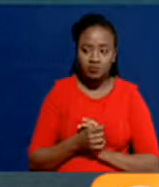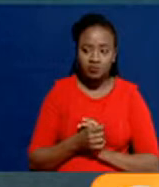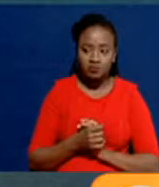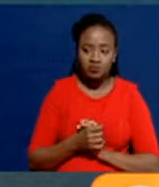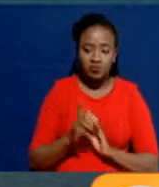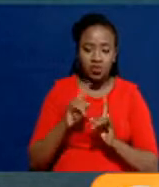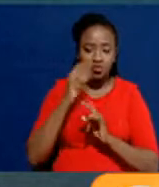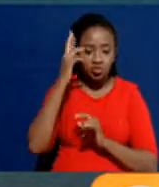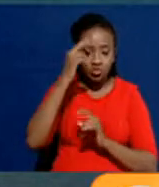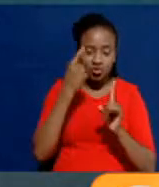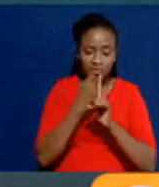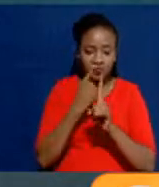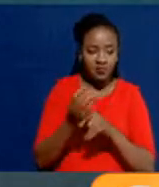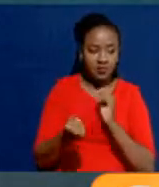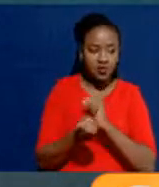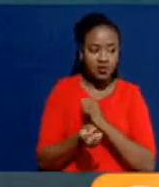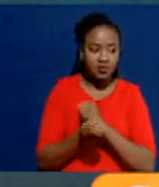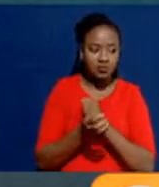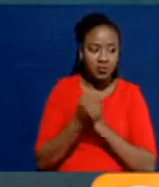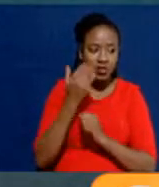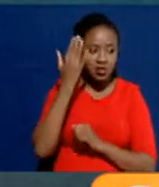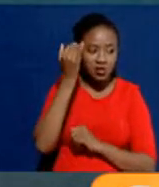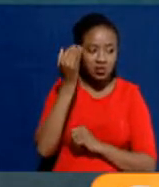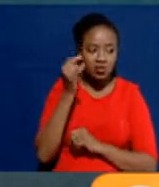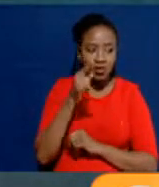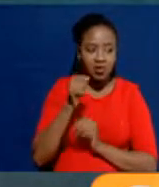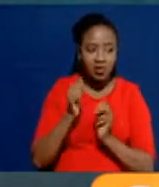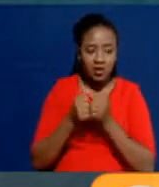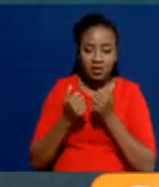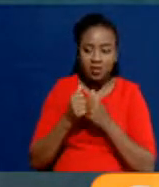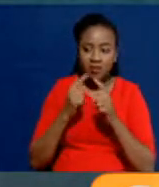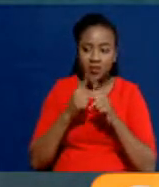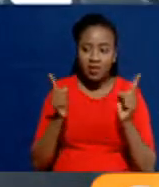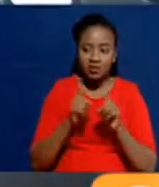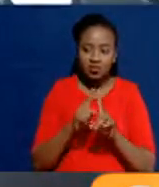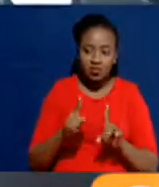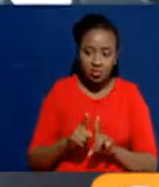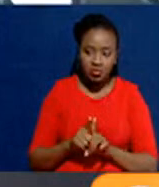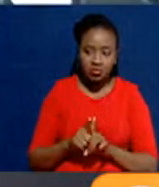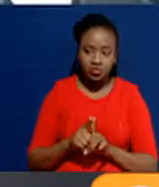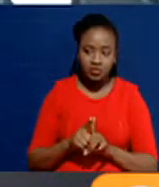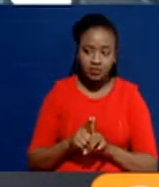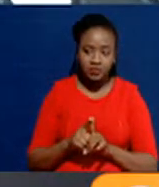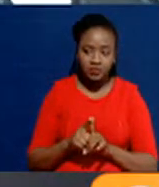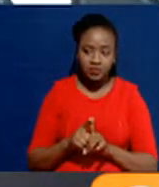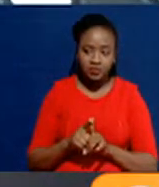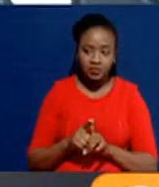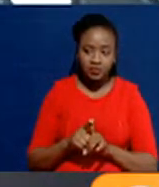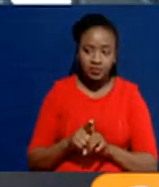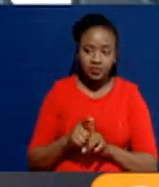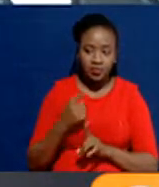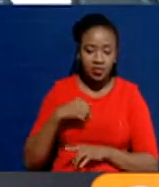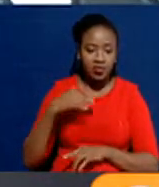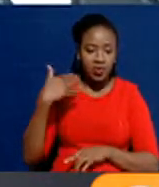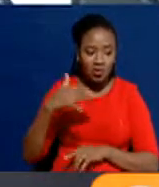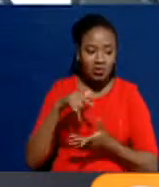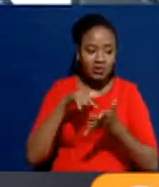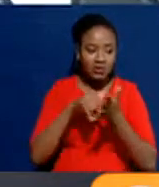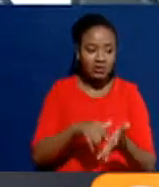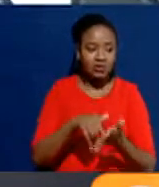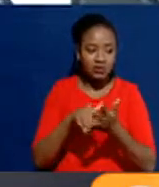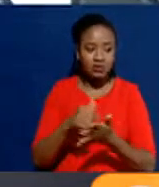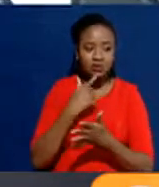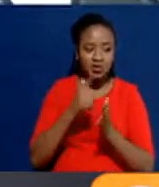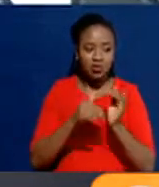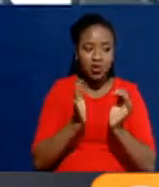why the minority won. The curious thing for me is, you know, we keep harping on about public participation,